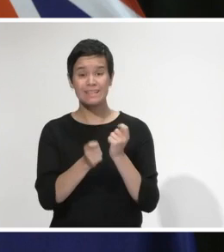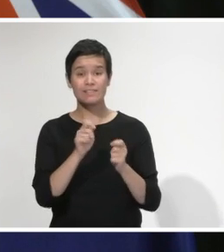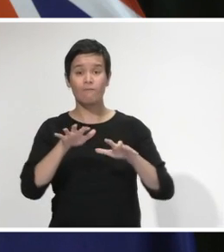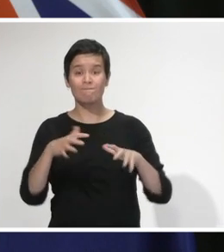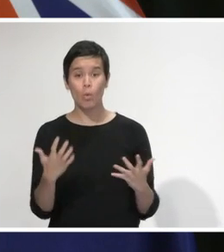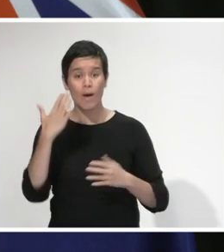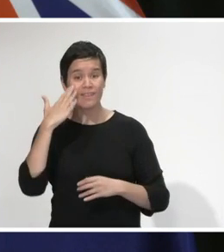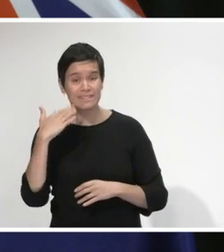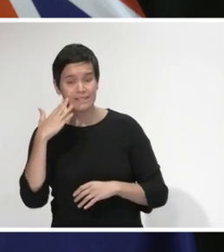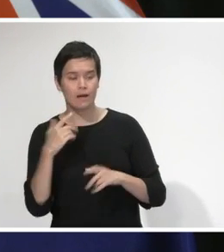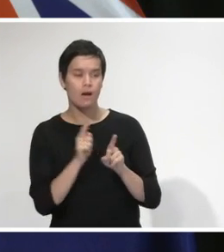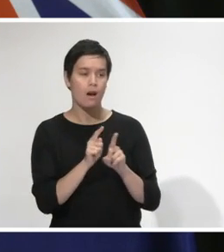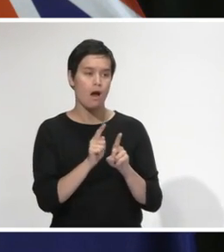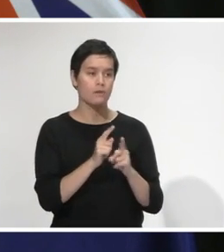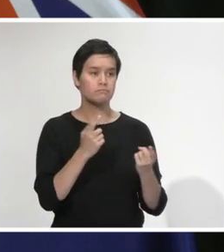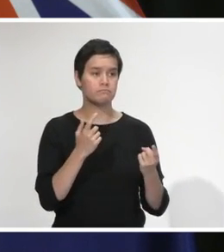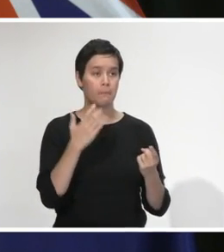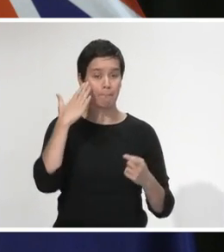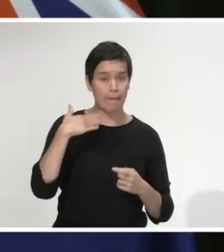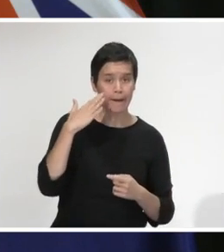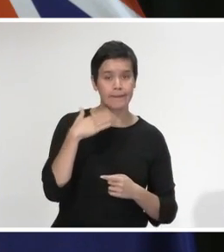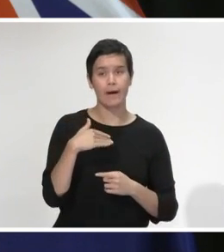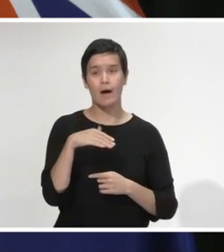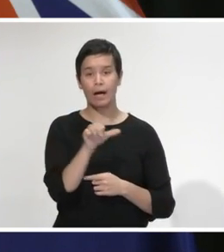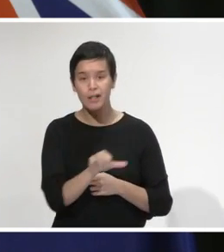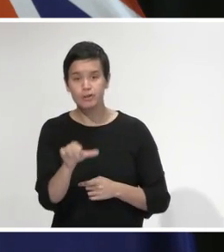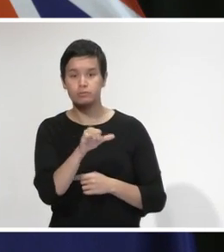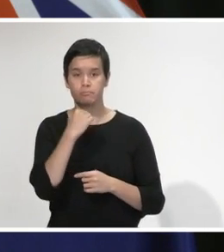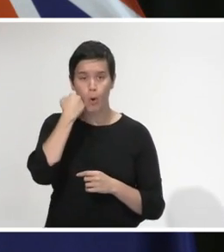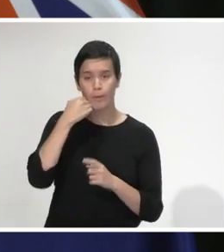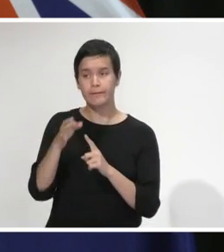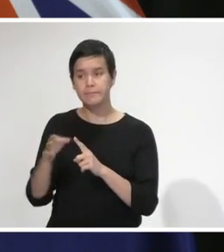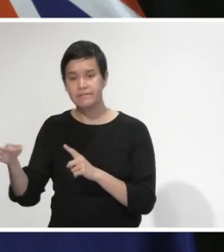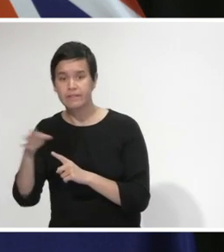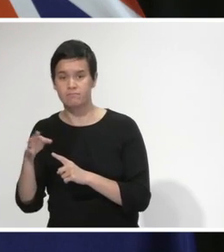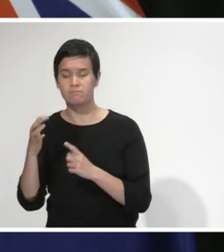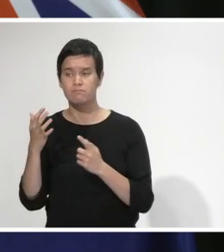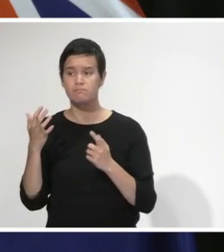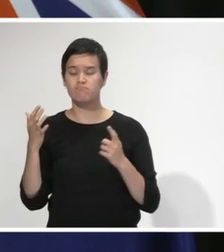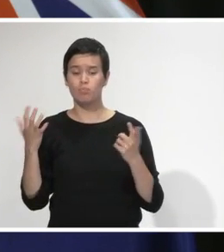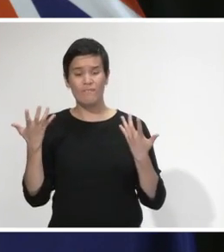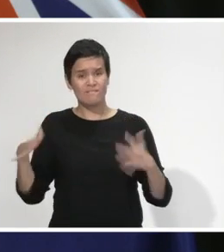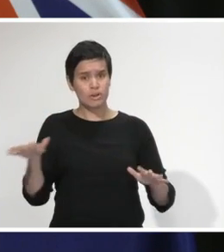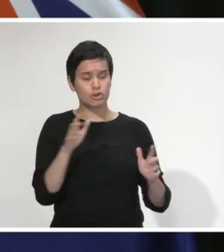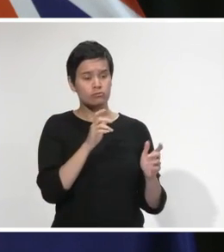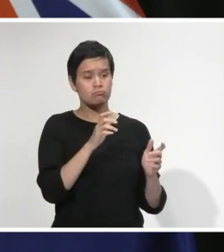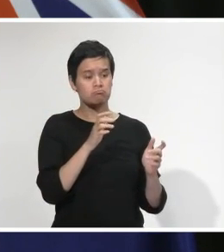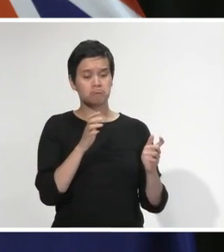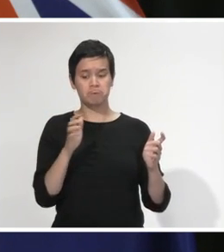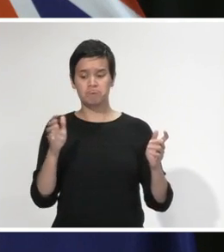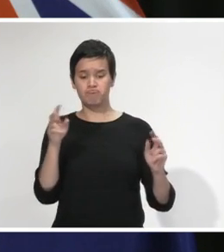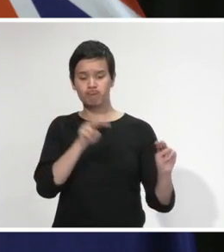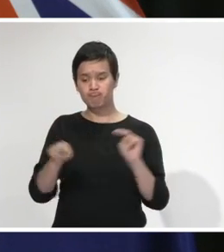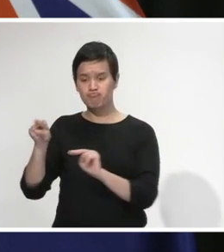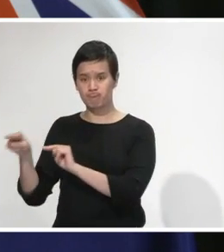what we've seen from the testing to date is there's quite good coverage across the different ethnic groups. It's not exactly in proportion to the population,